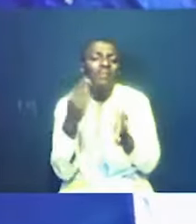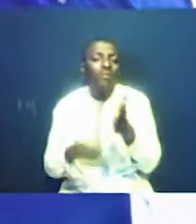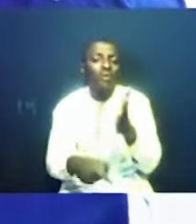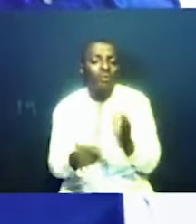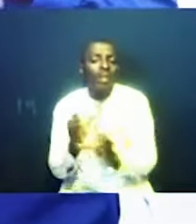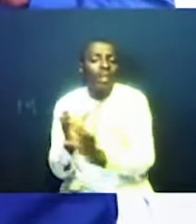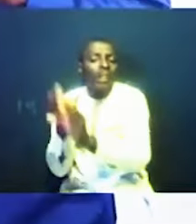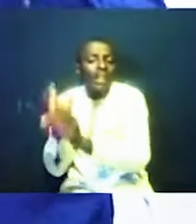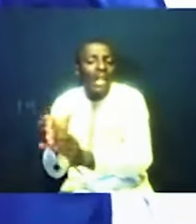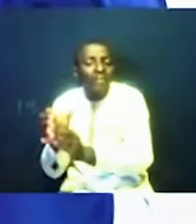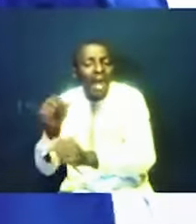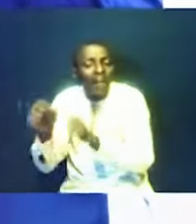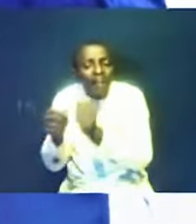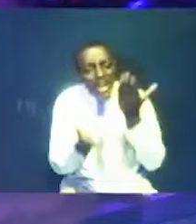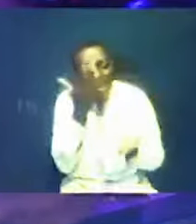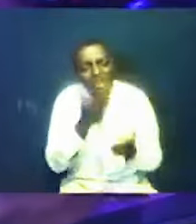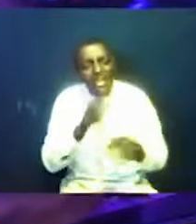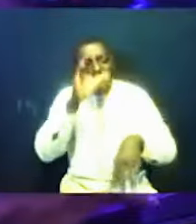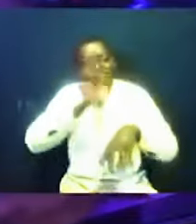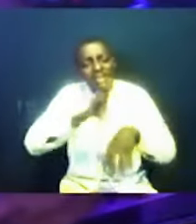So is